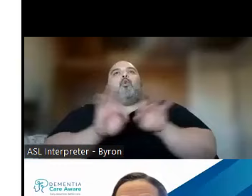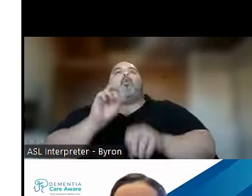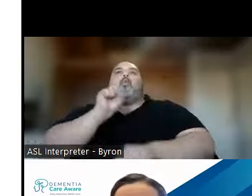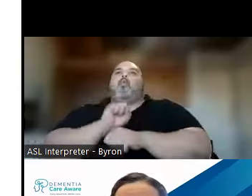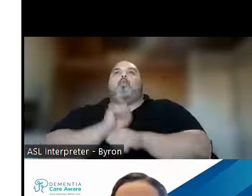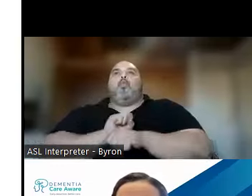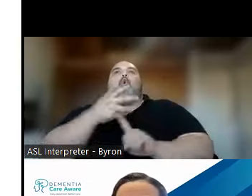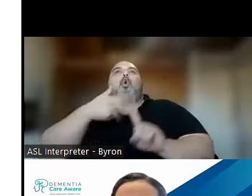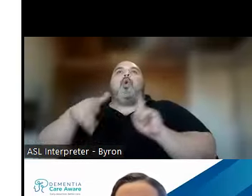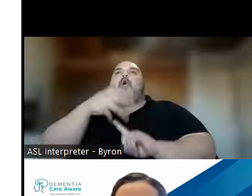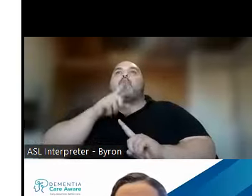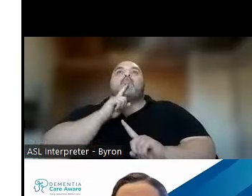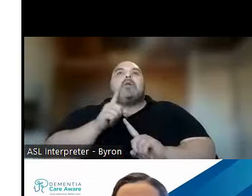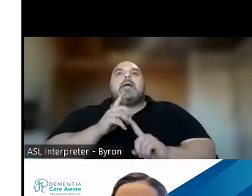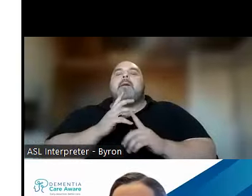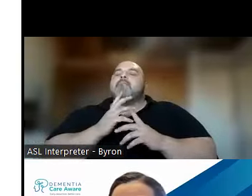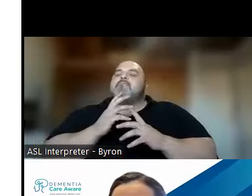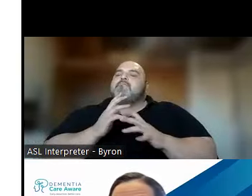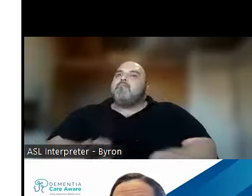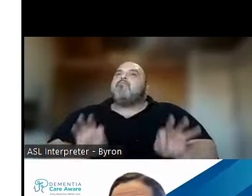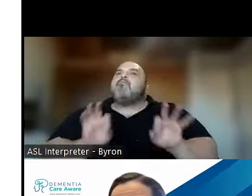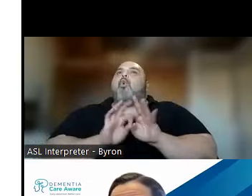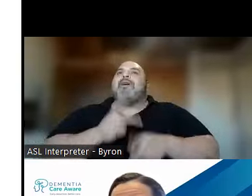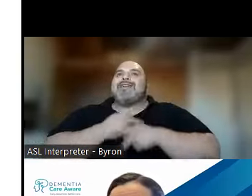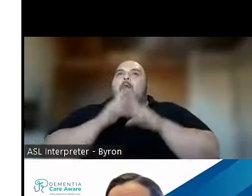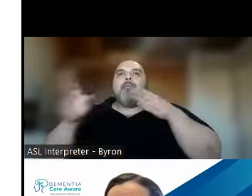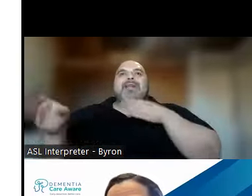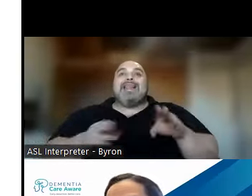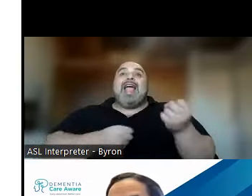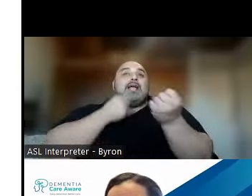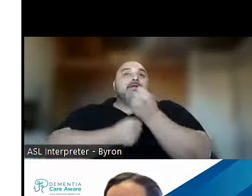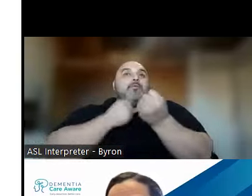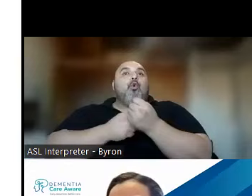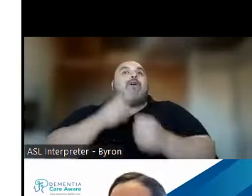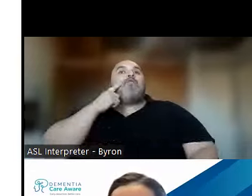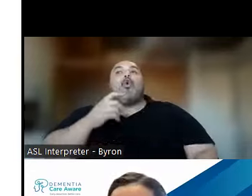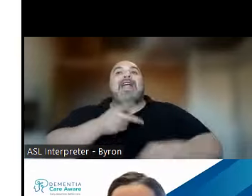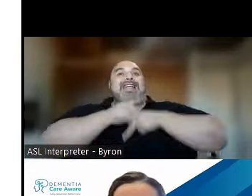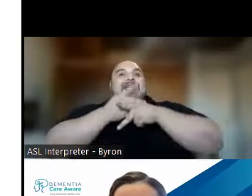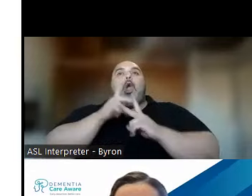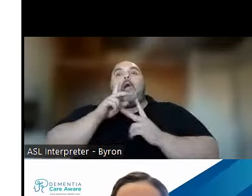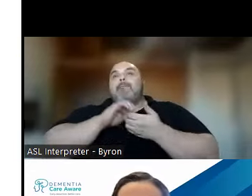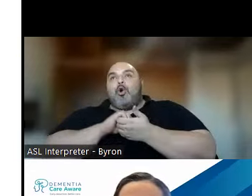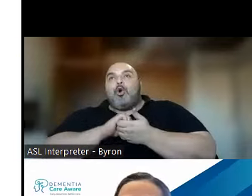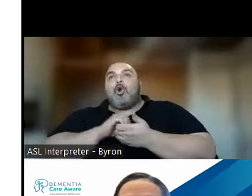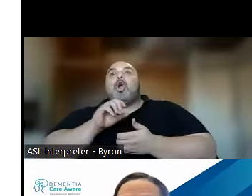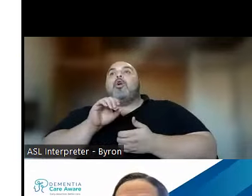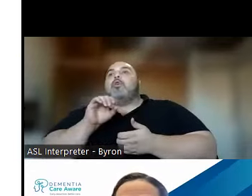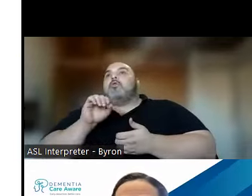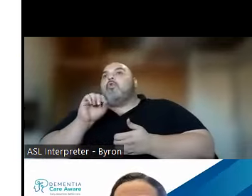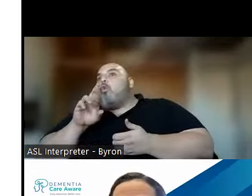around really, really meaningful care planning and support for especially care partners or people, if they don't have a care partner or